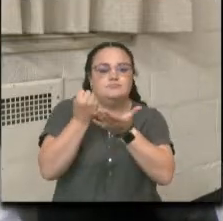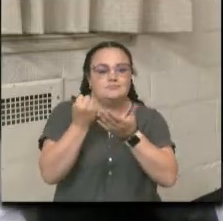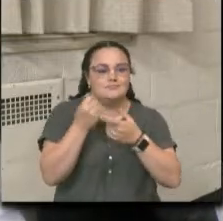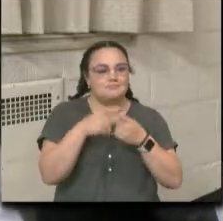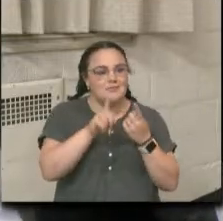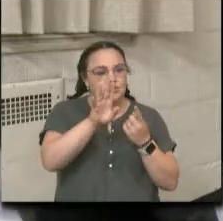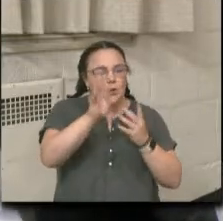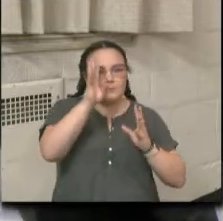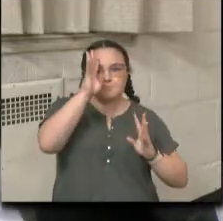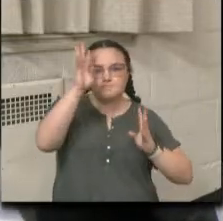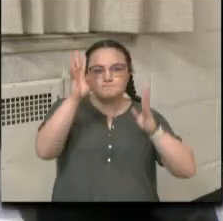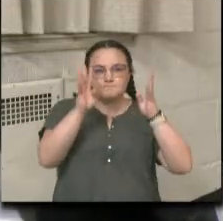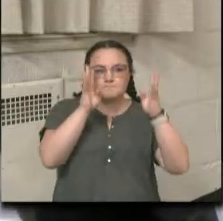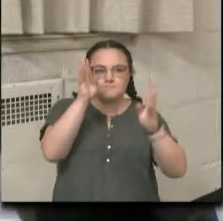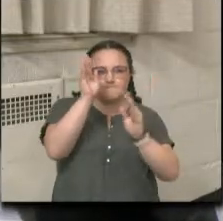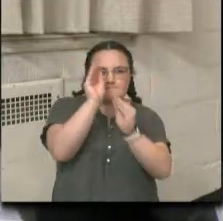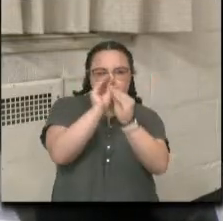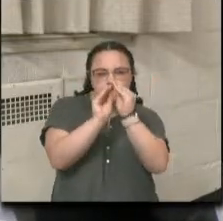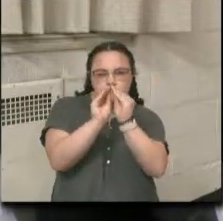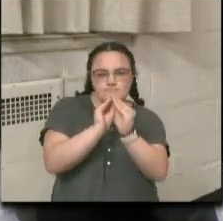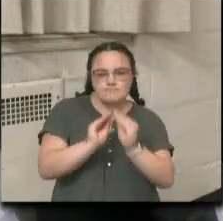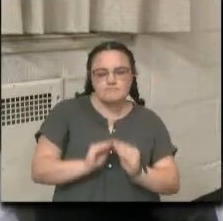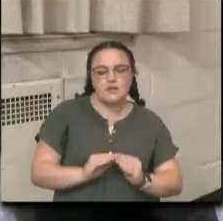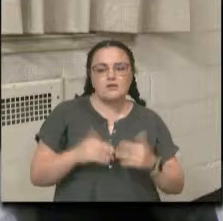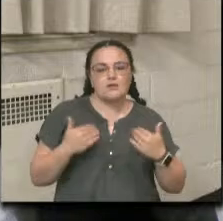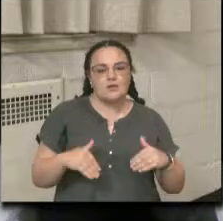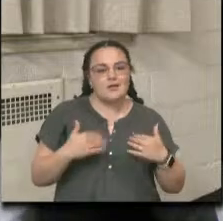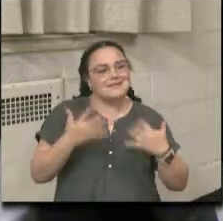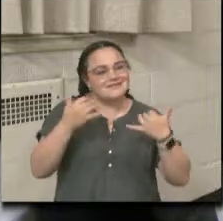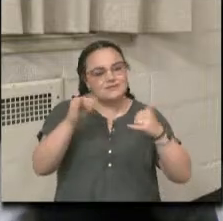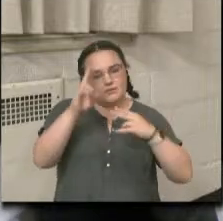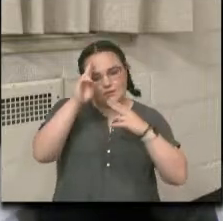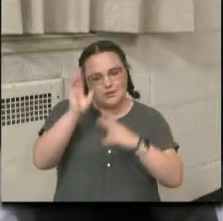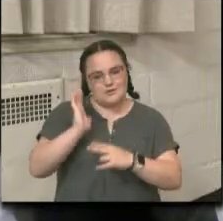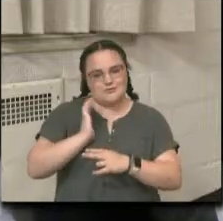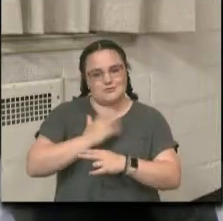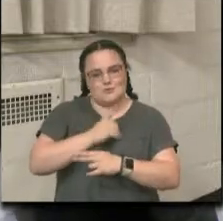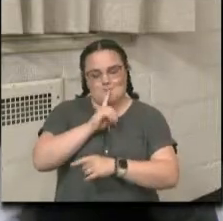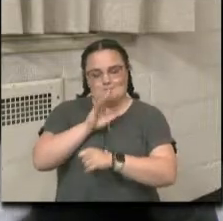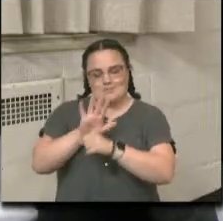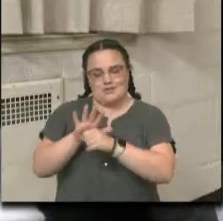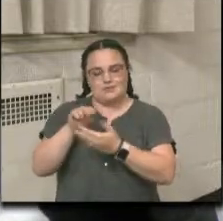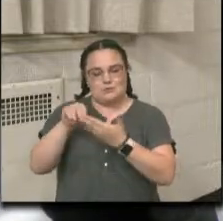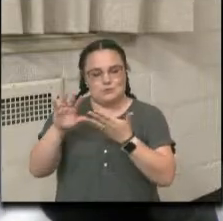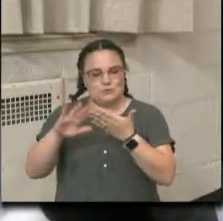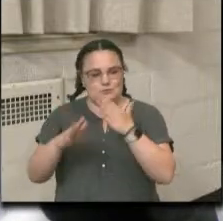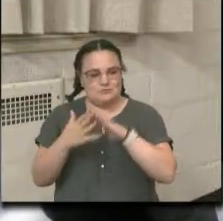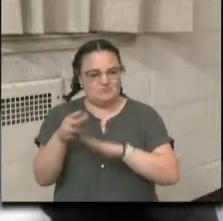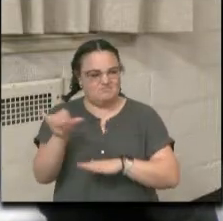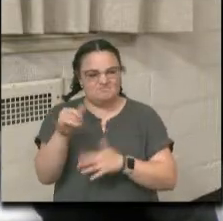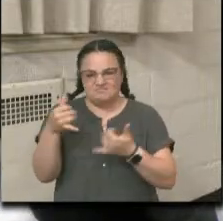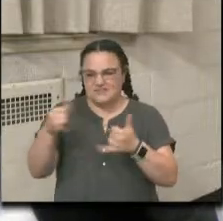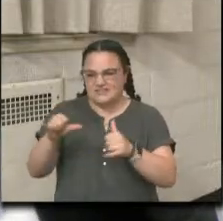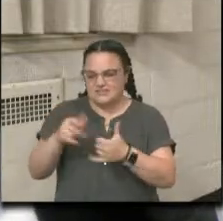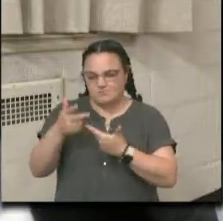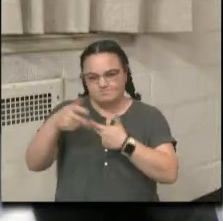out in a way that I think still honors our commitments to students and communities. So thank you so much for all of your work to get us here.